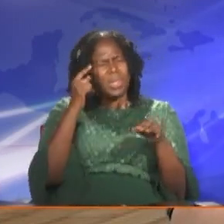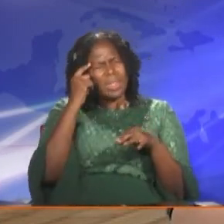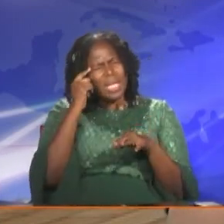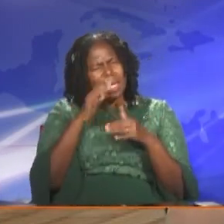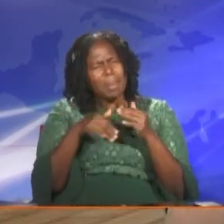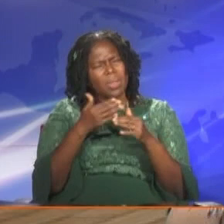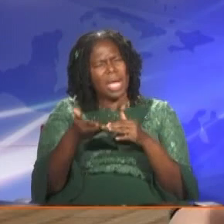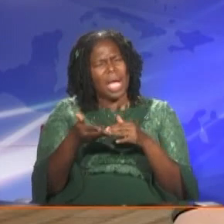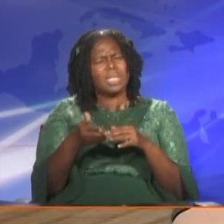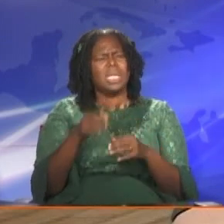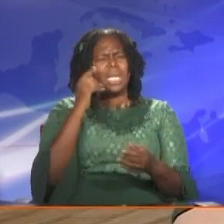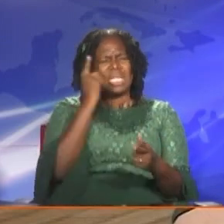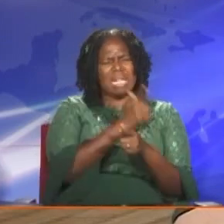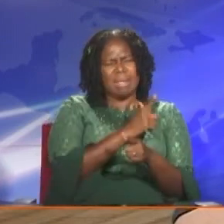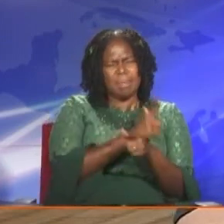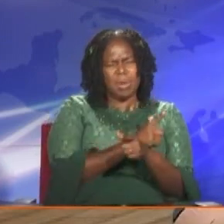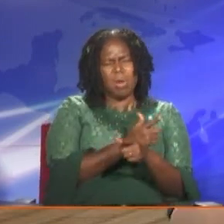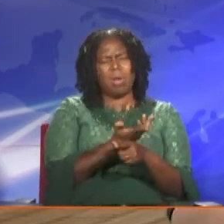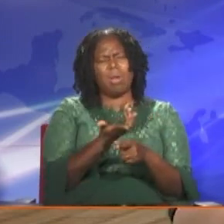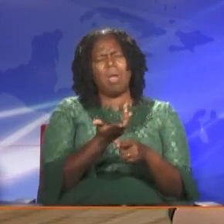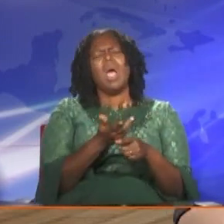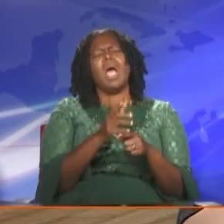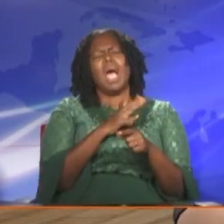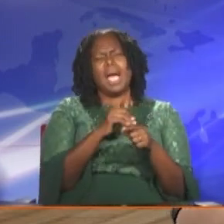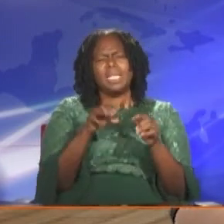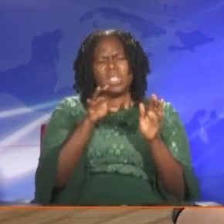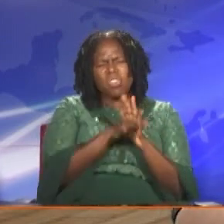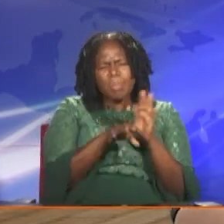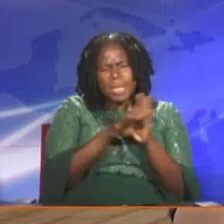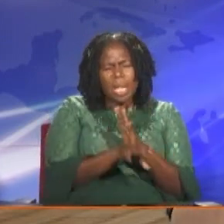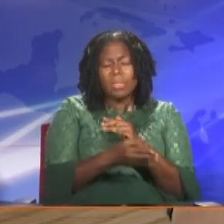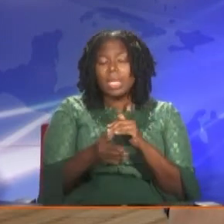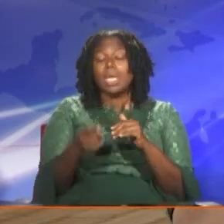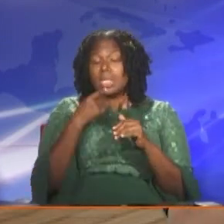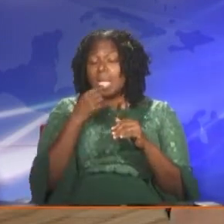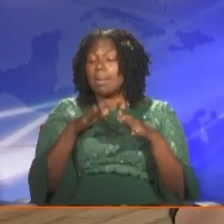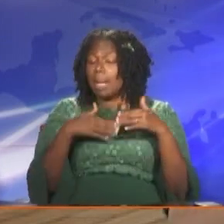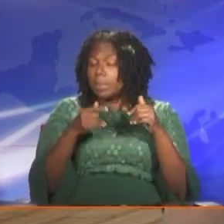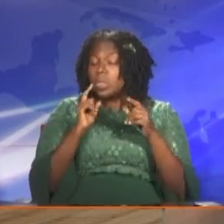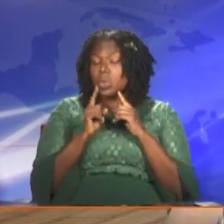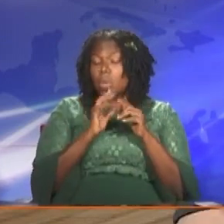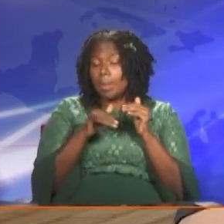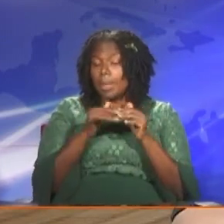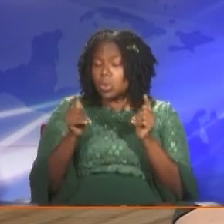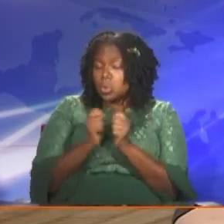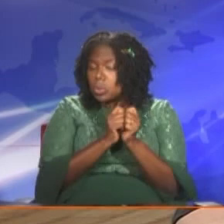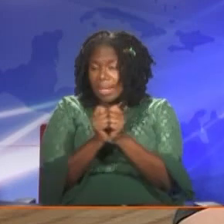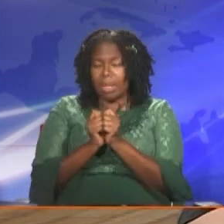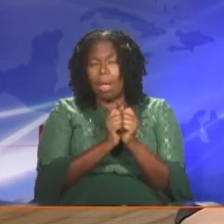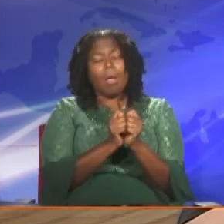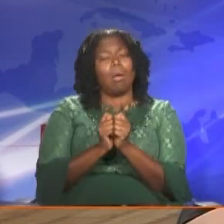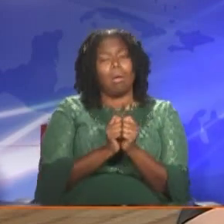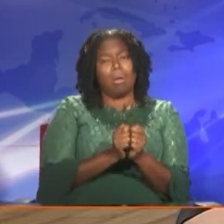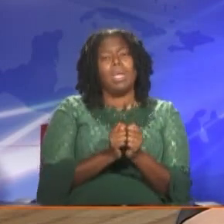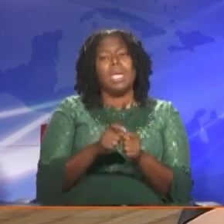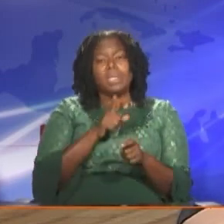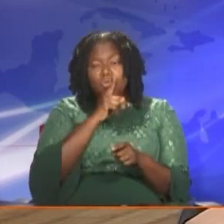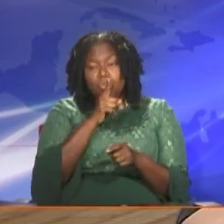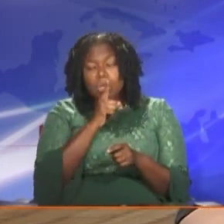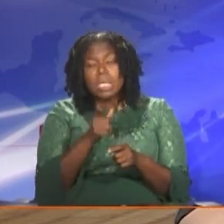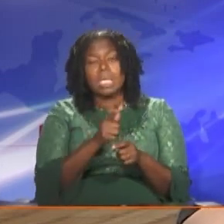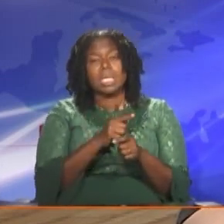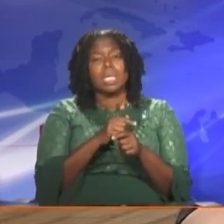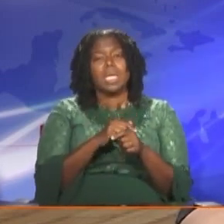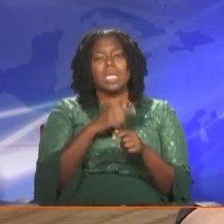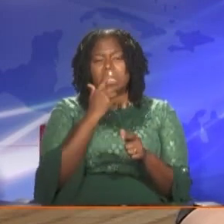much, but more the criminal aspect of it. So I'm glad that you put those two together, that it is actually a labor issue that